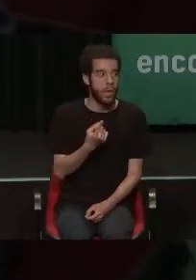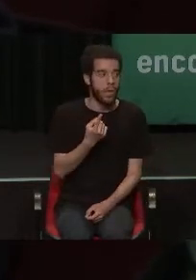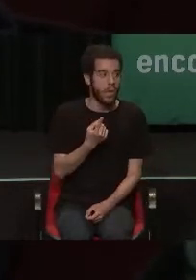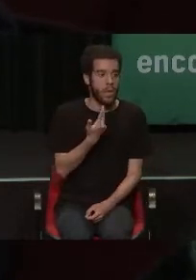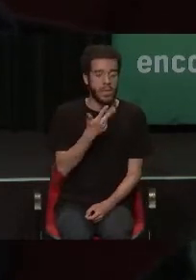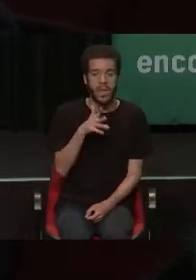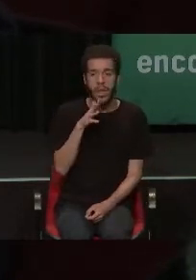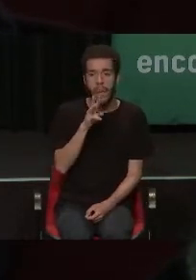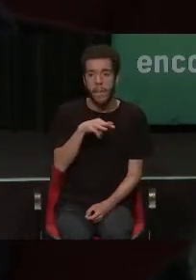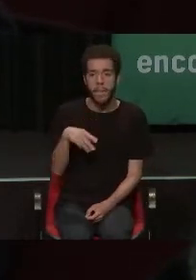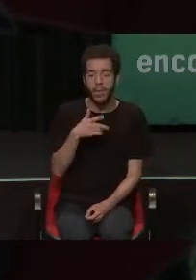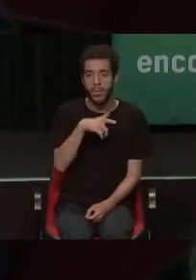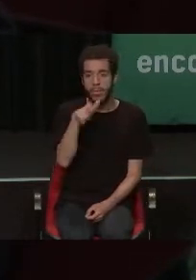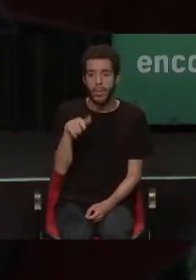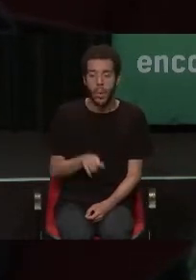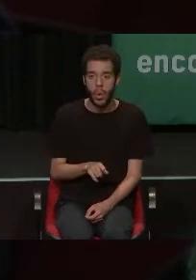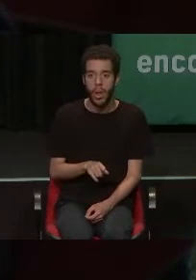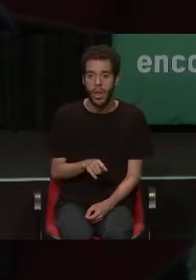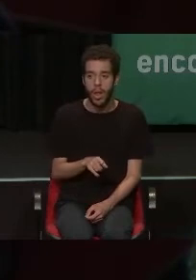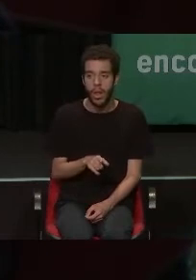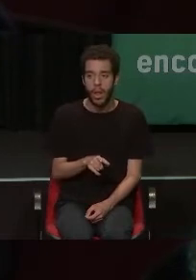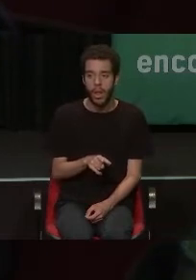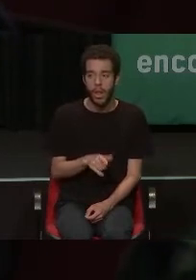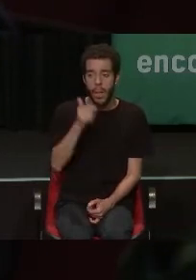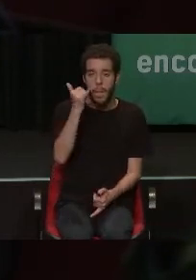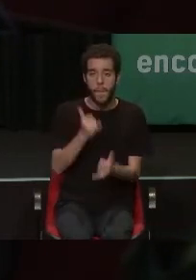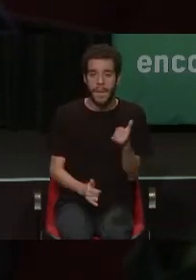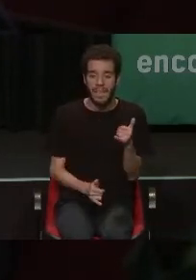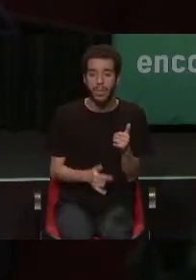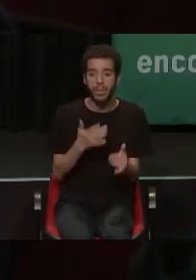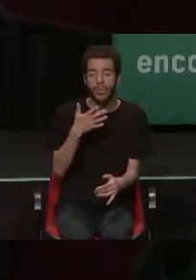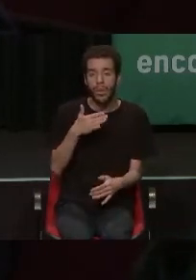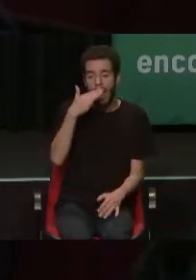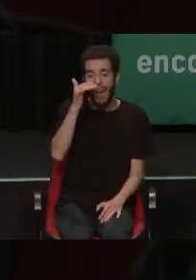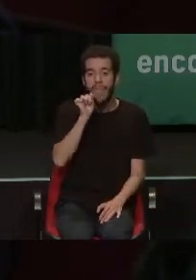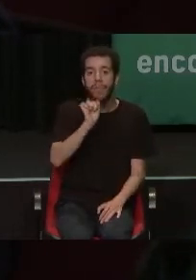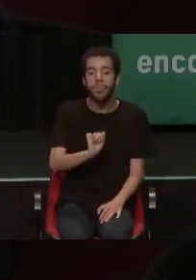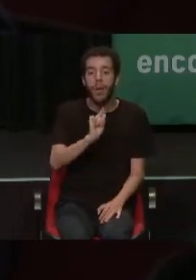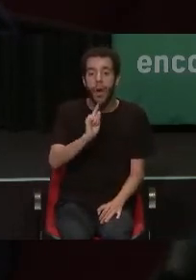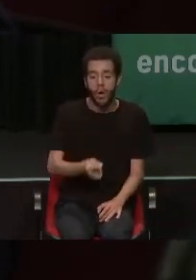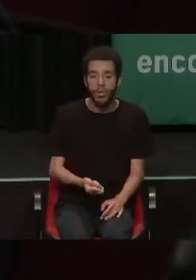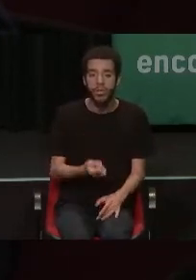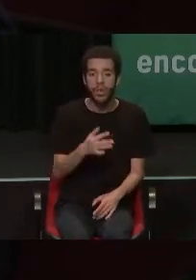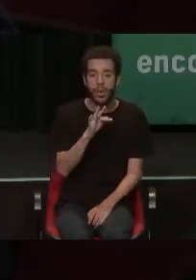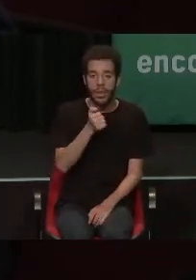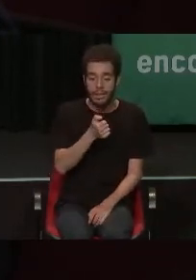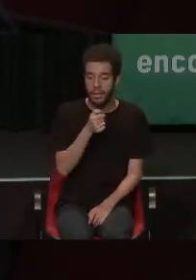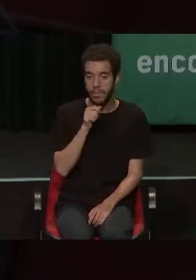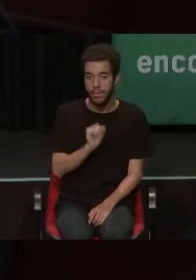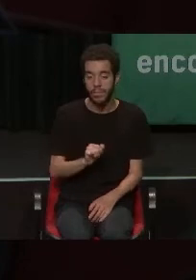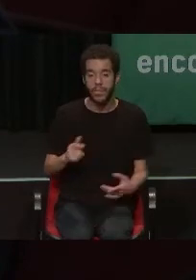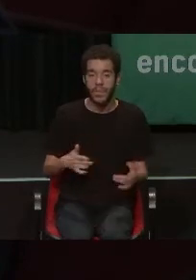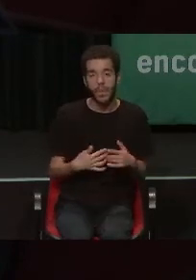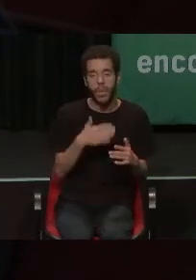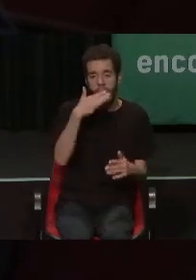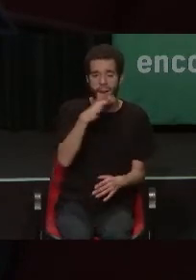we in Egypt, we have the average age of breast cancer is around 45. So actually in Egypt, we start the screening at the